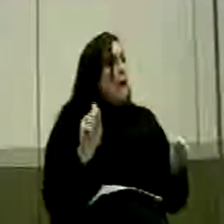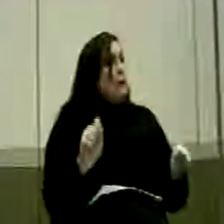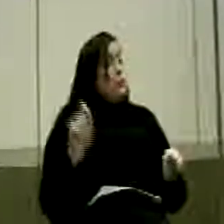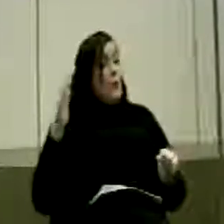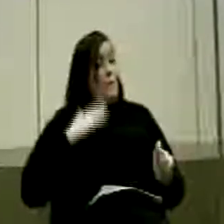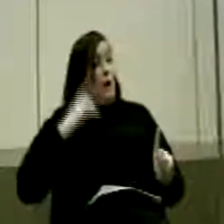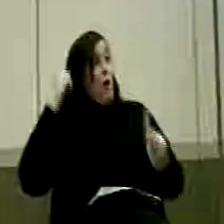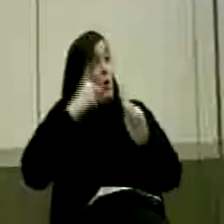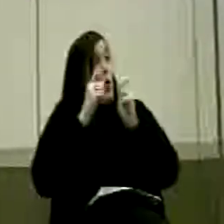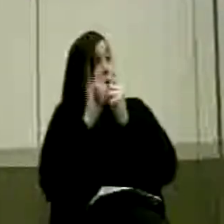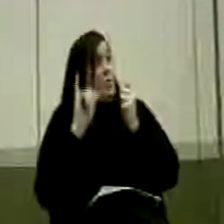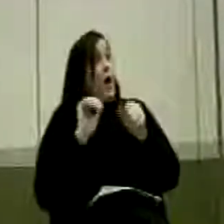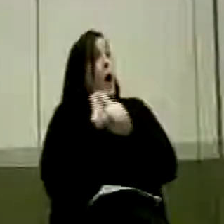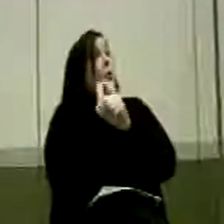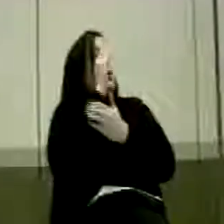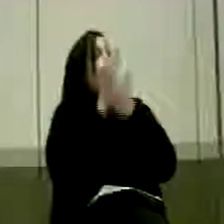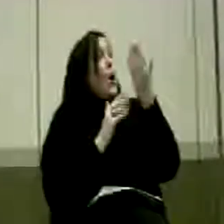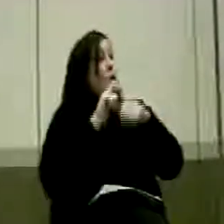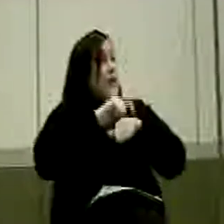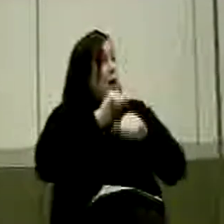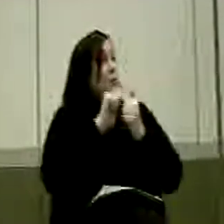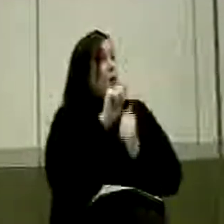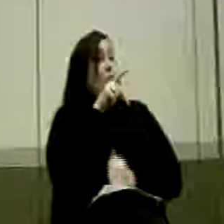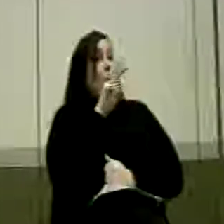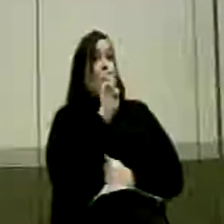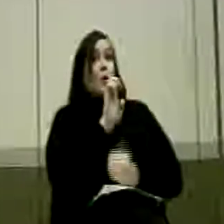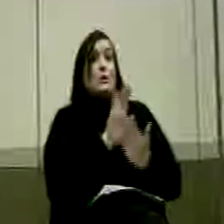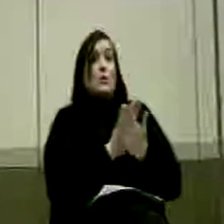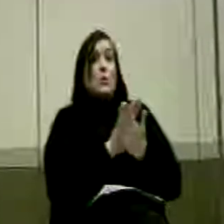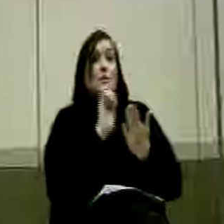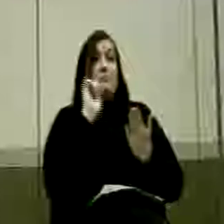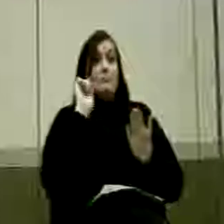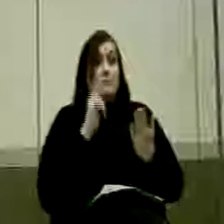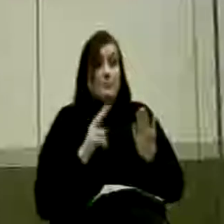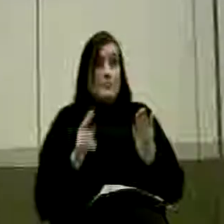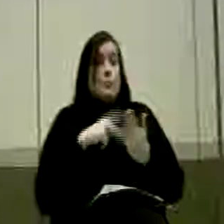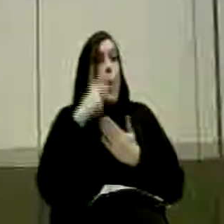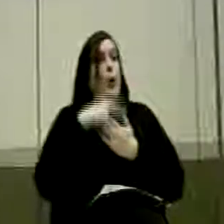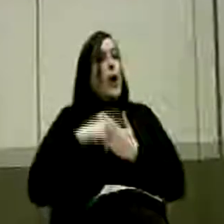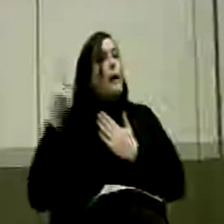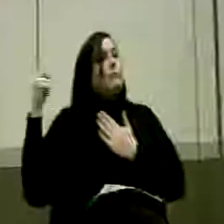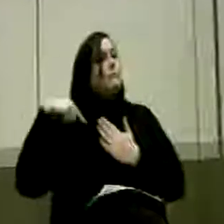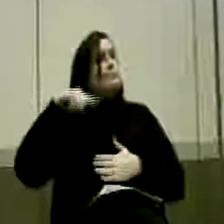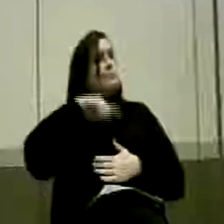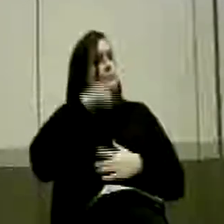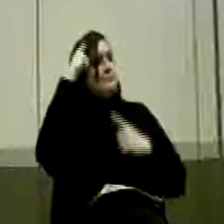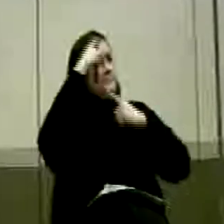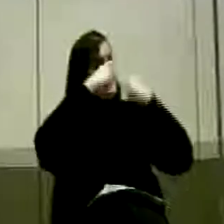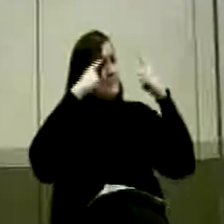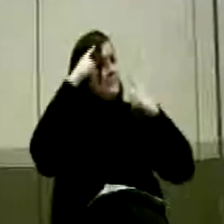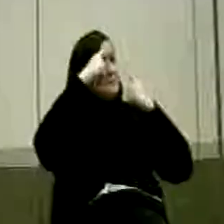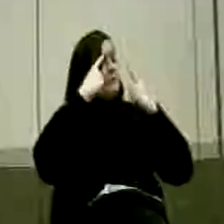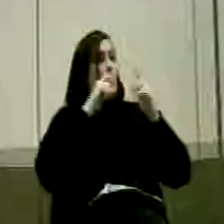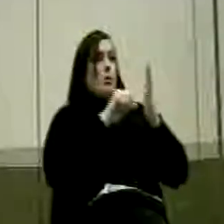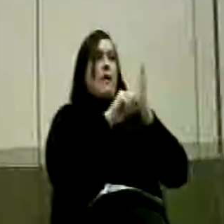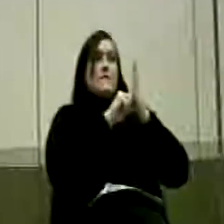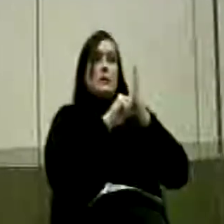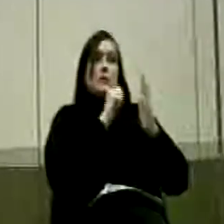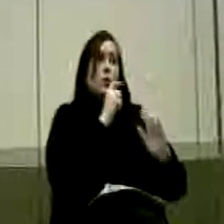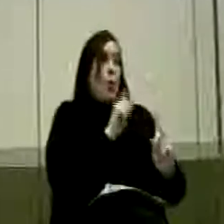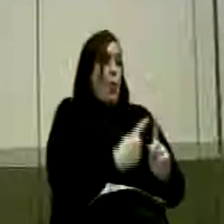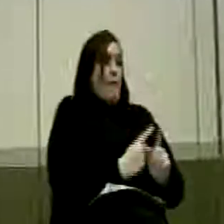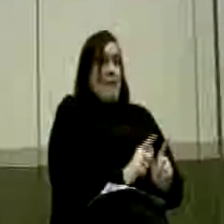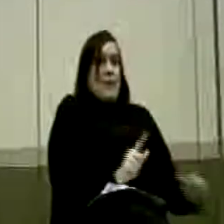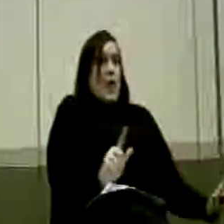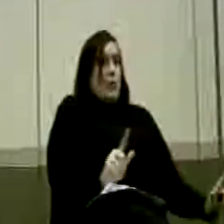still work like part-time with like a preschool deaf hard of hearing program. And so we really, we think about this and we really emphasize not only just